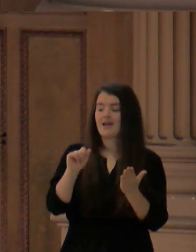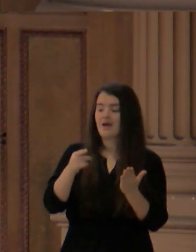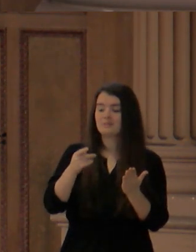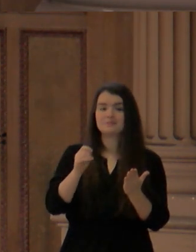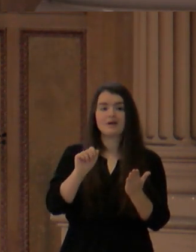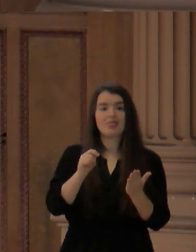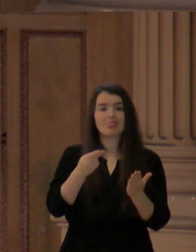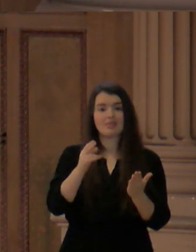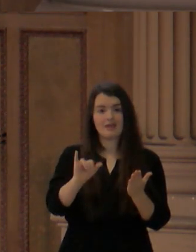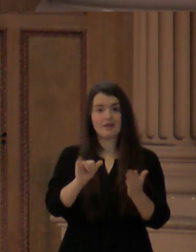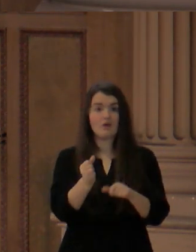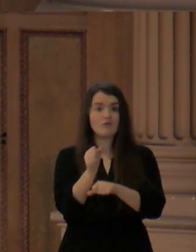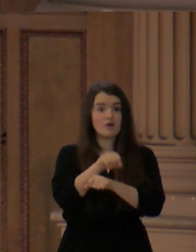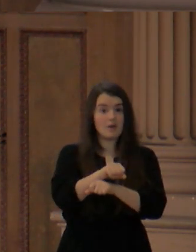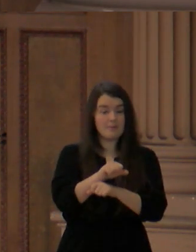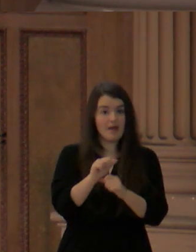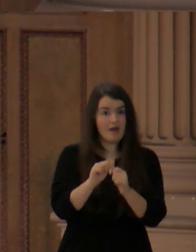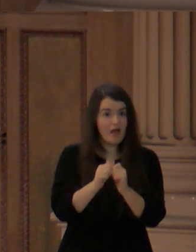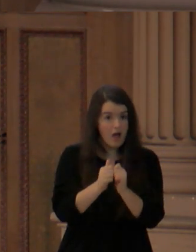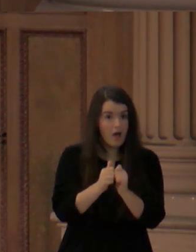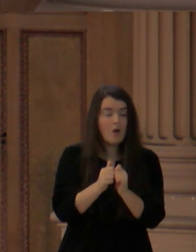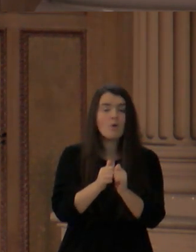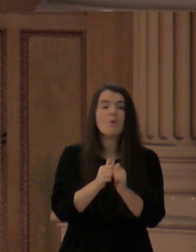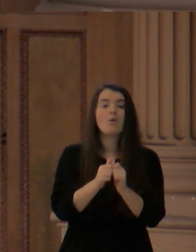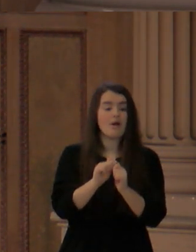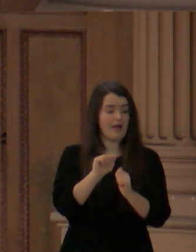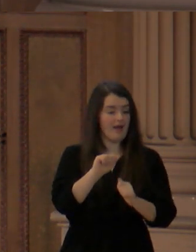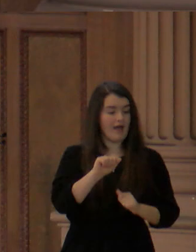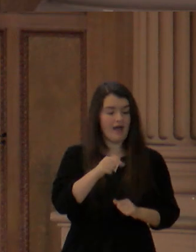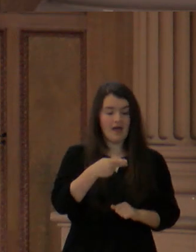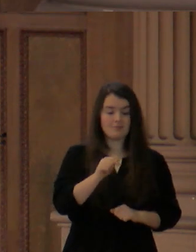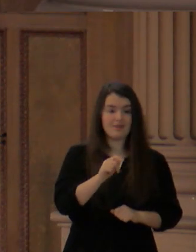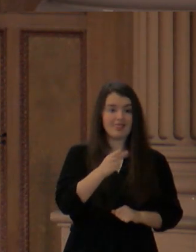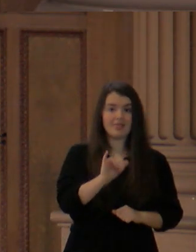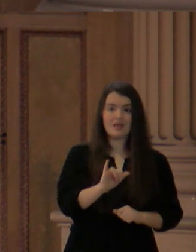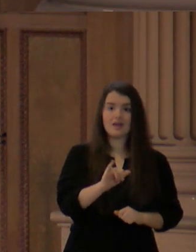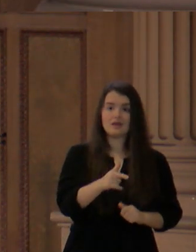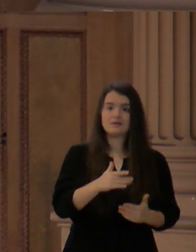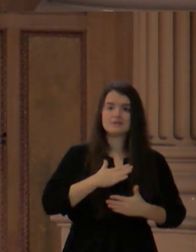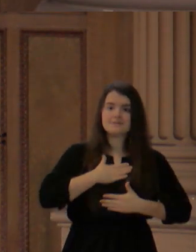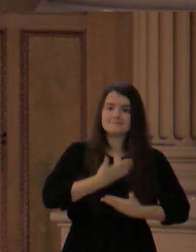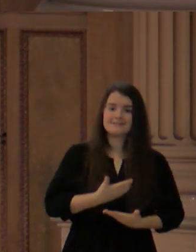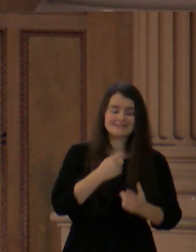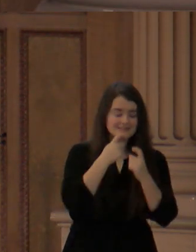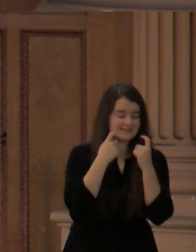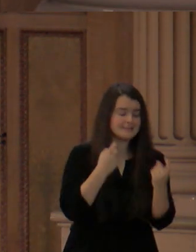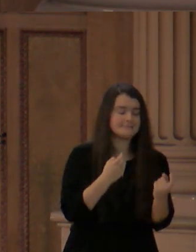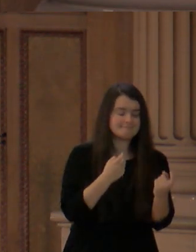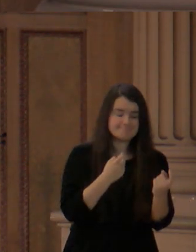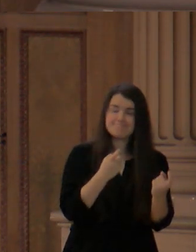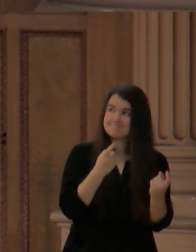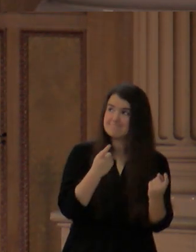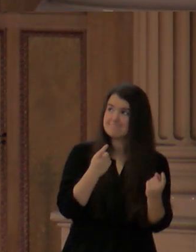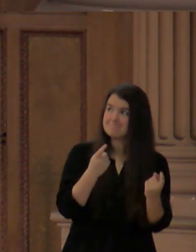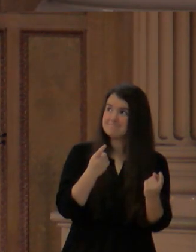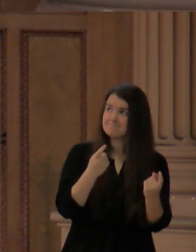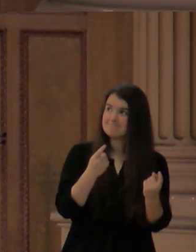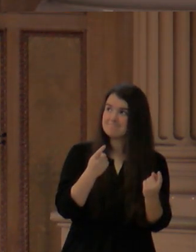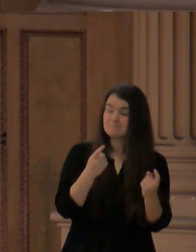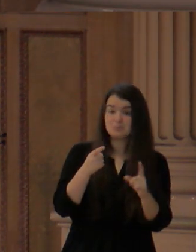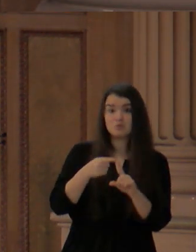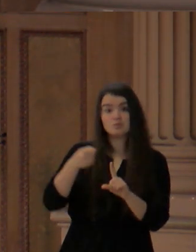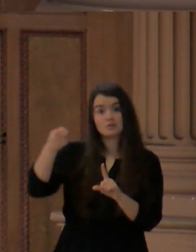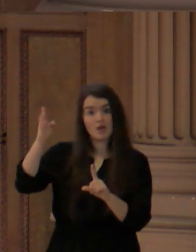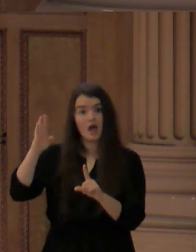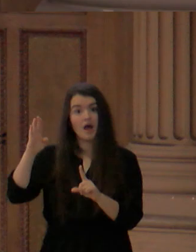one confessing our apathy as sin to God and to one another like if we really believe